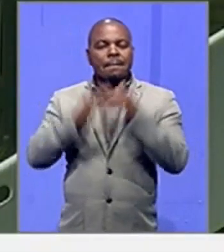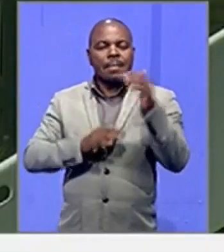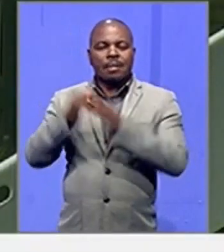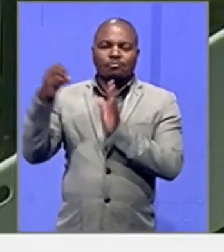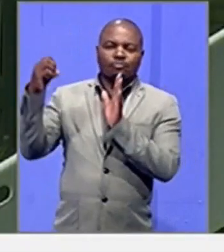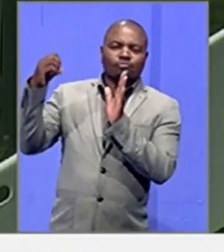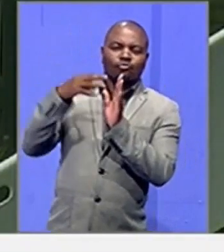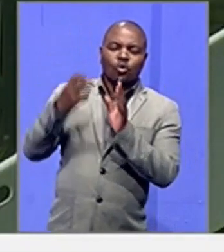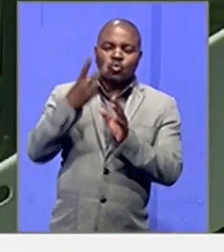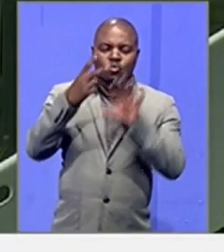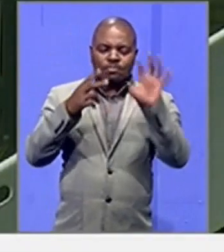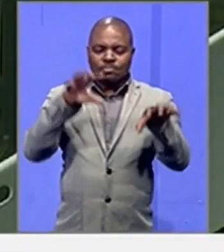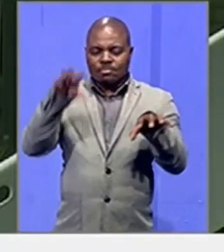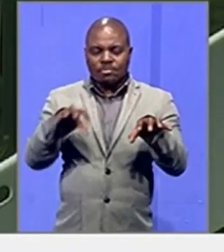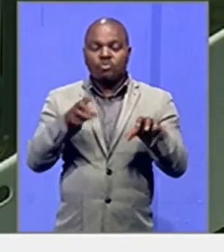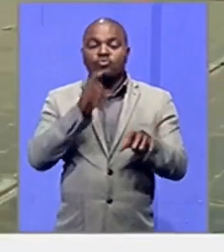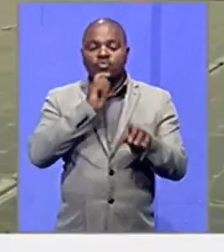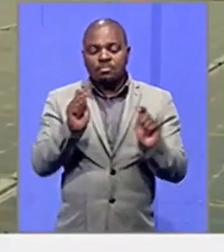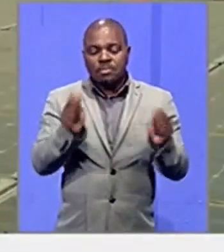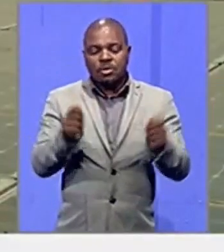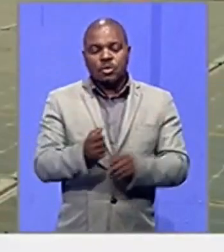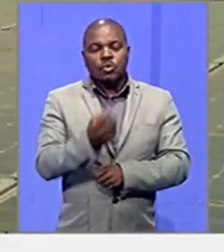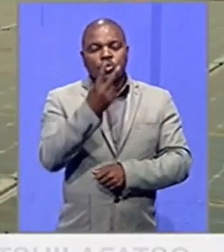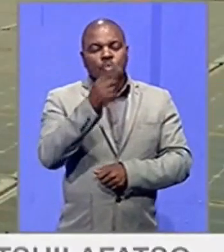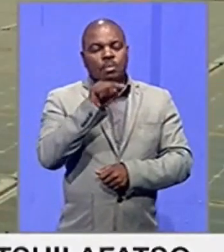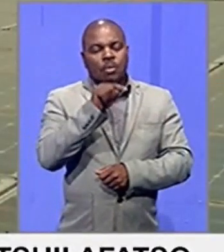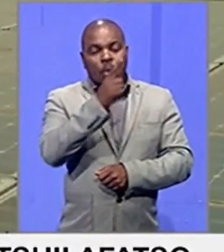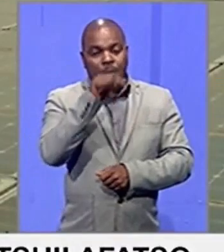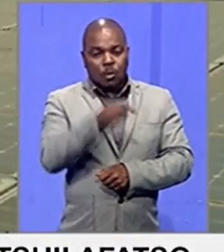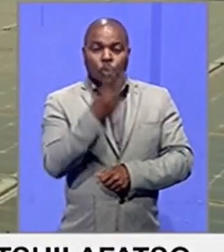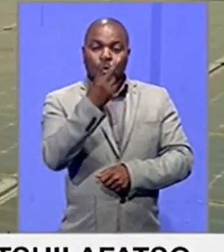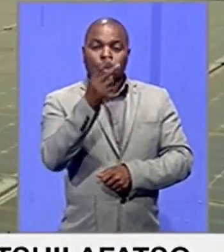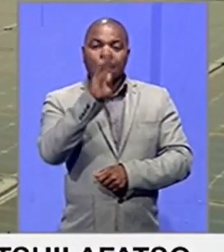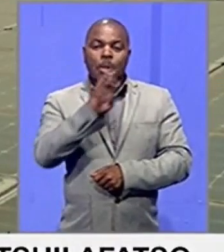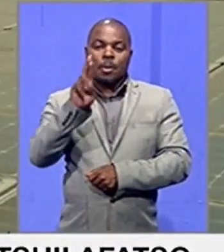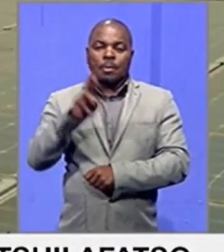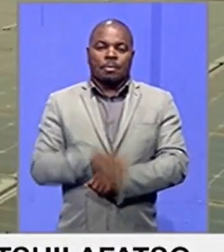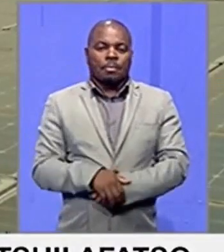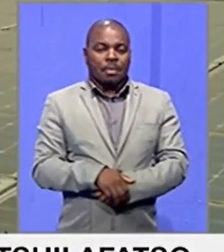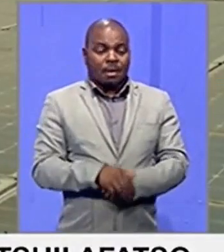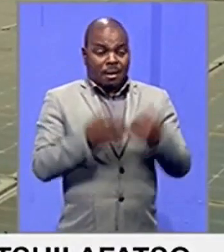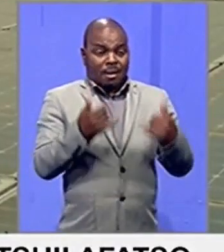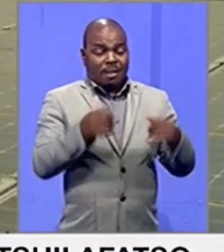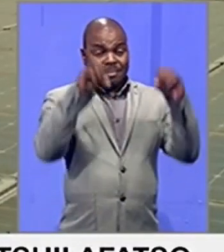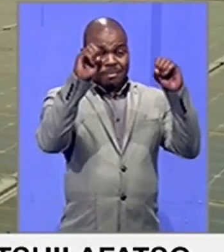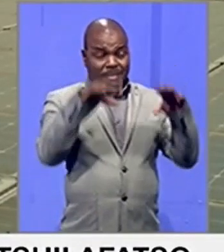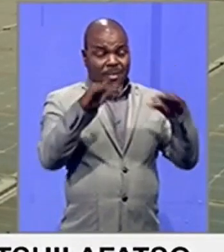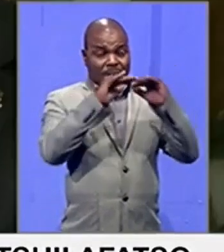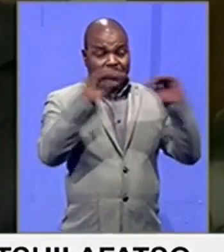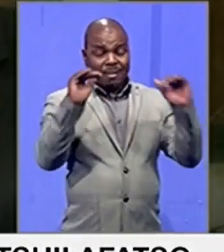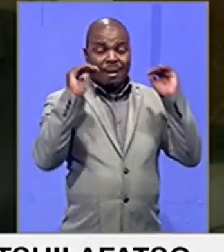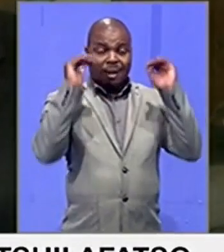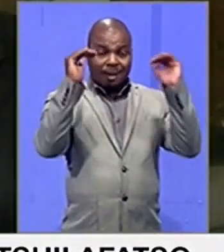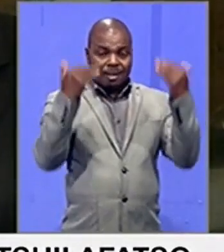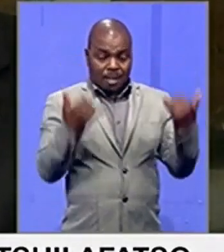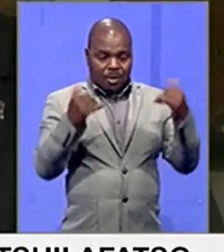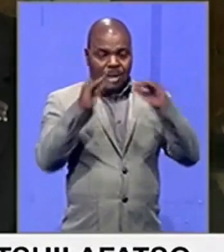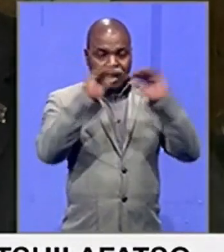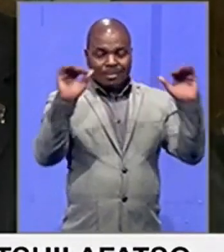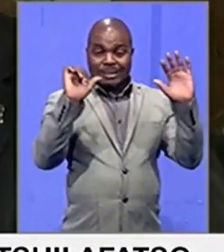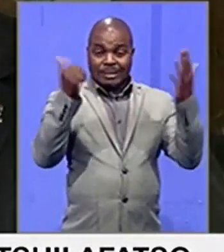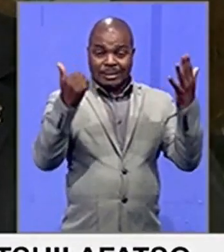solar ka diranta tse bilione le 1.2. Well, when you are having higher stages of load shedding like we are having today, we're on stage 6. The